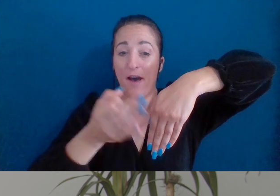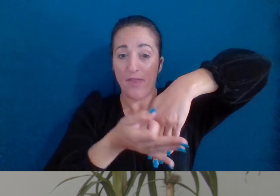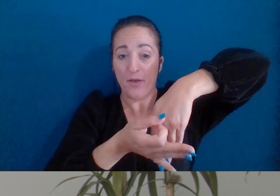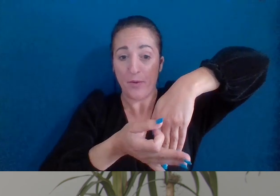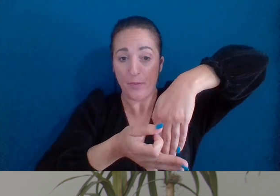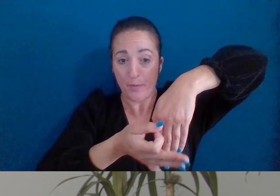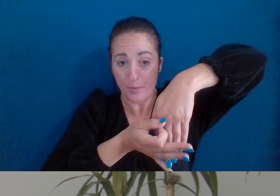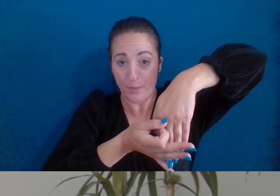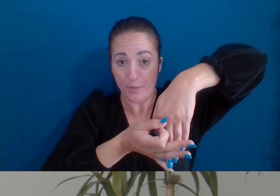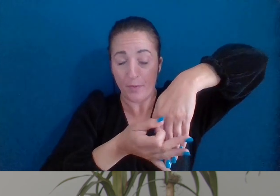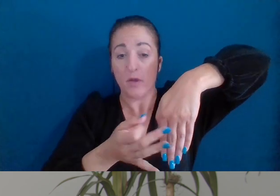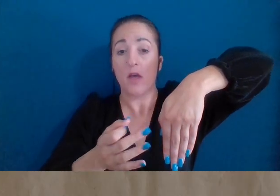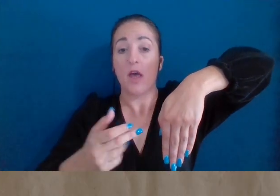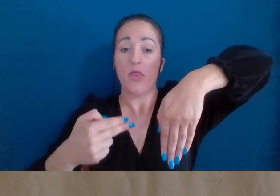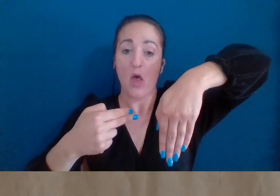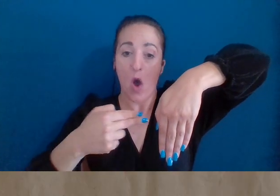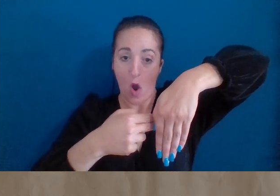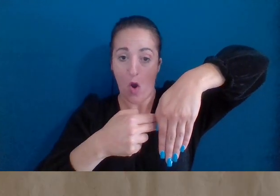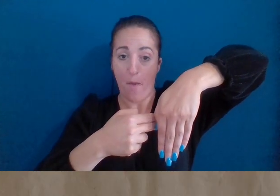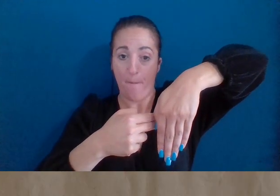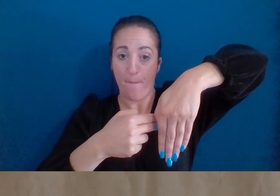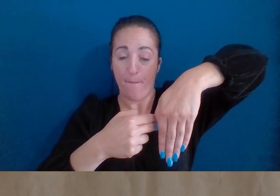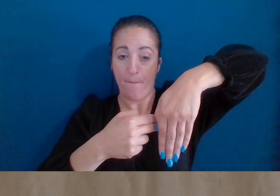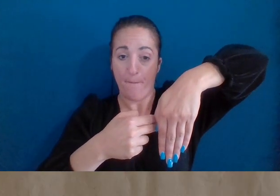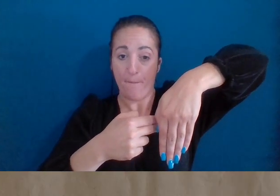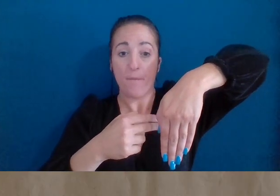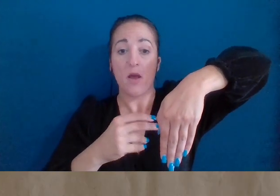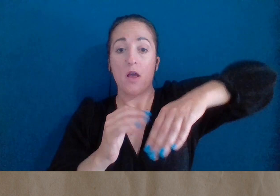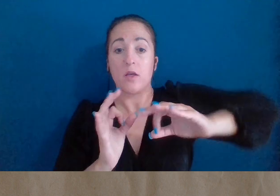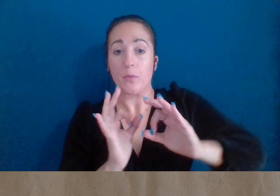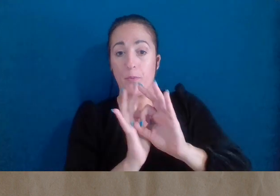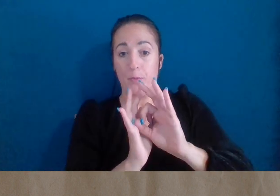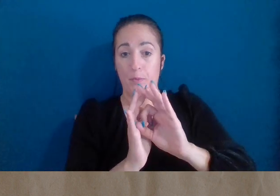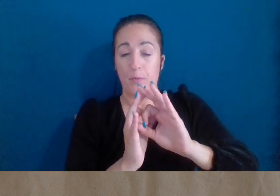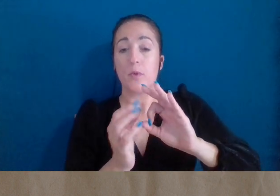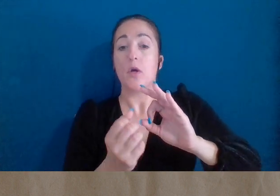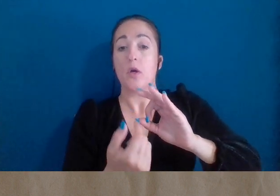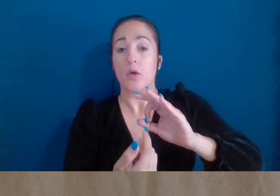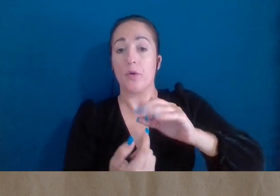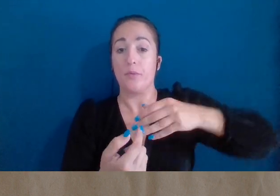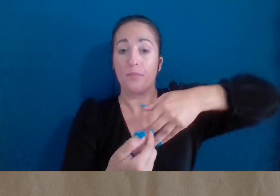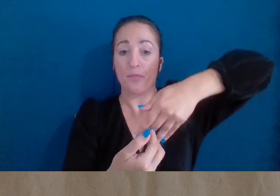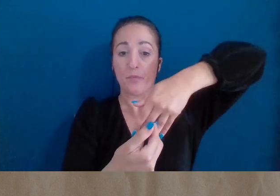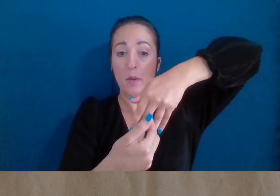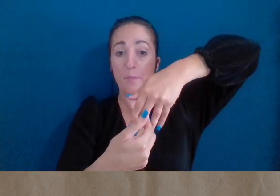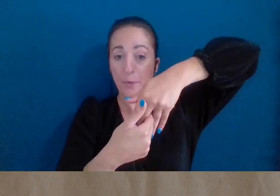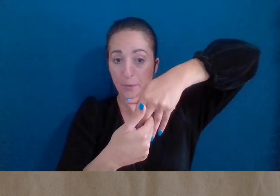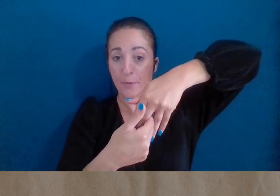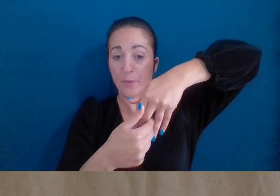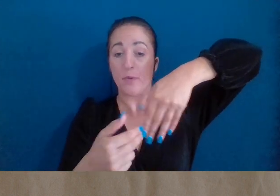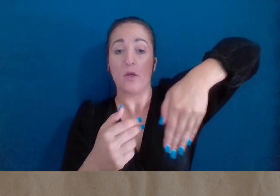gonna add the arm on the back, and then I'm gonna flatten out the fastener again, like that.